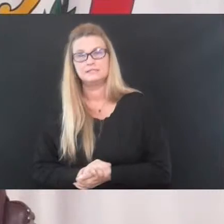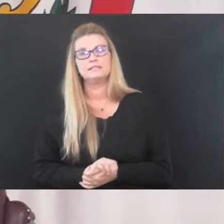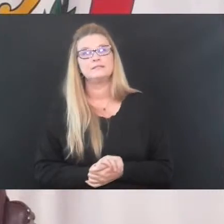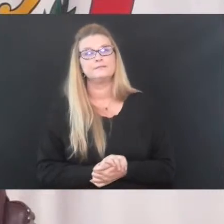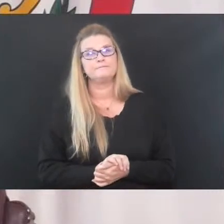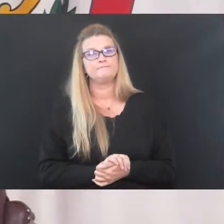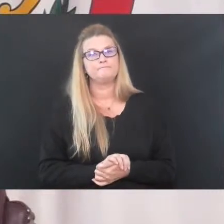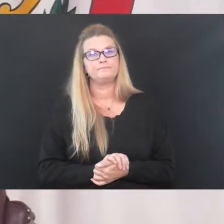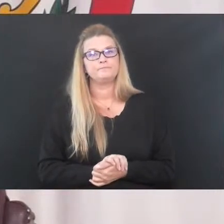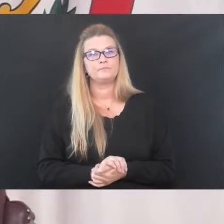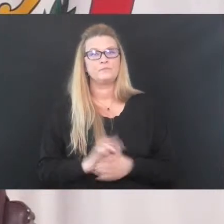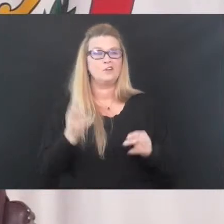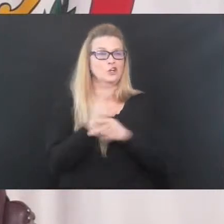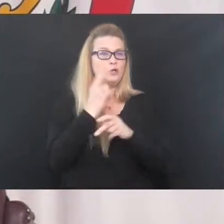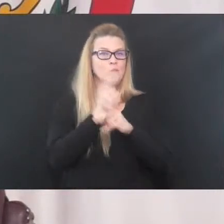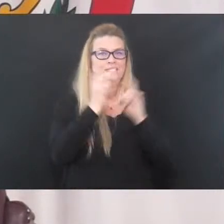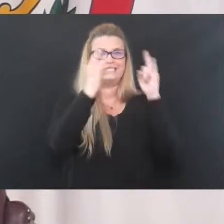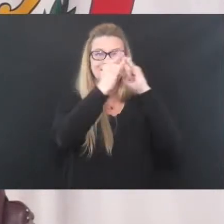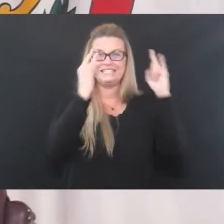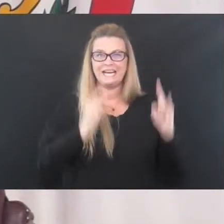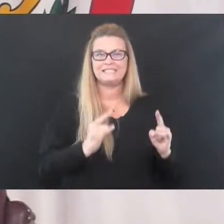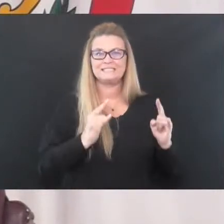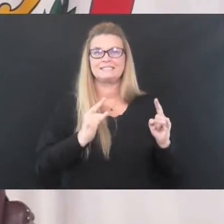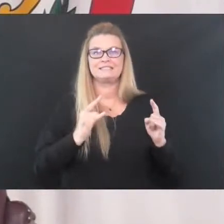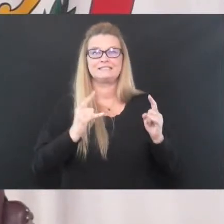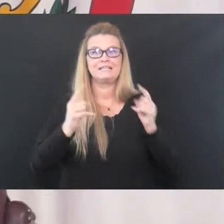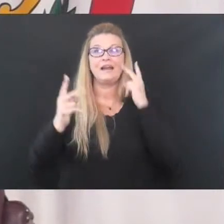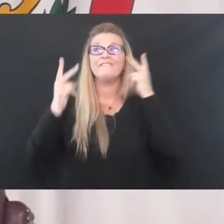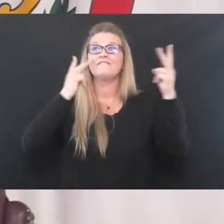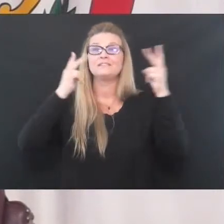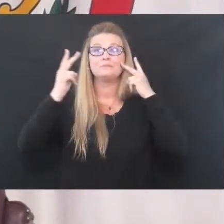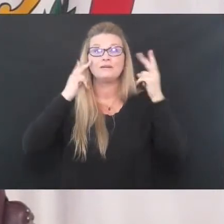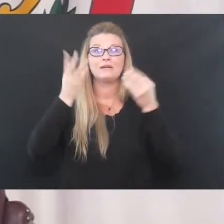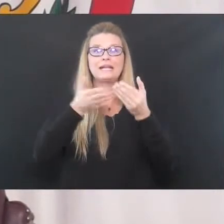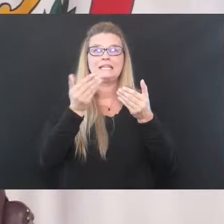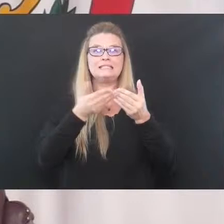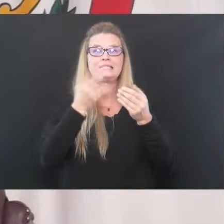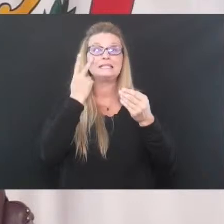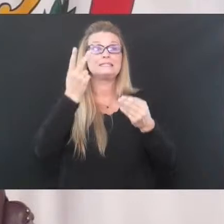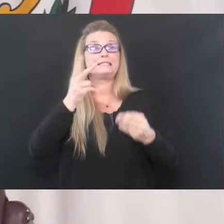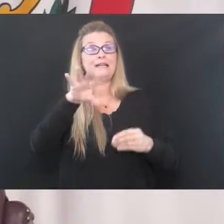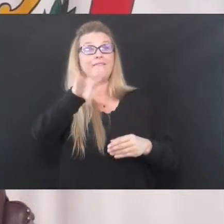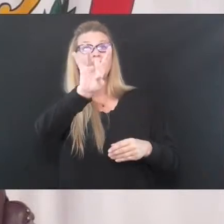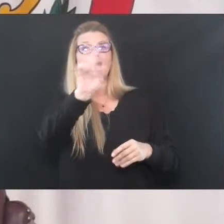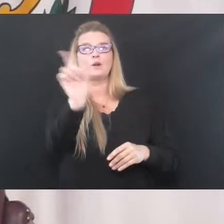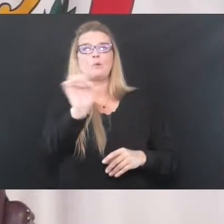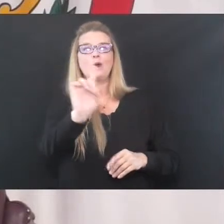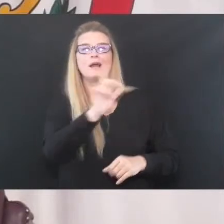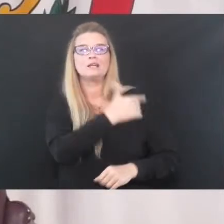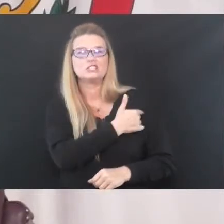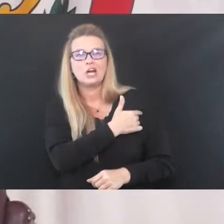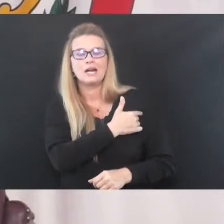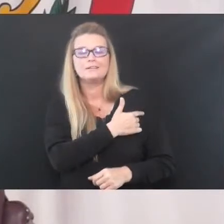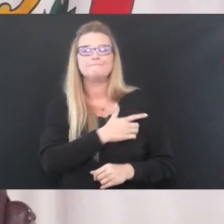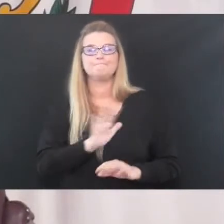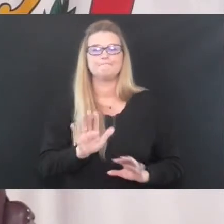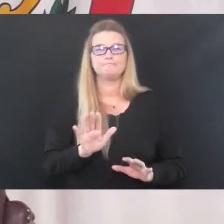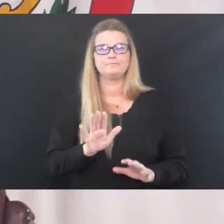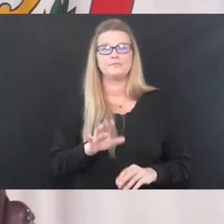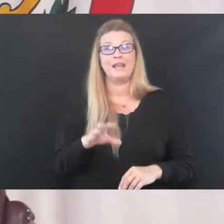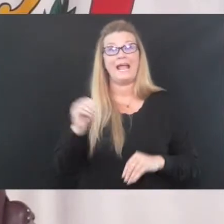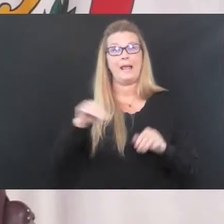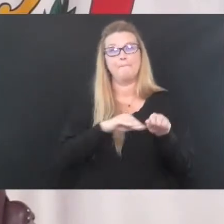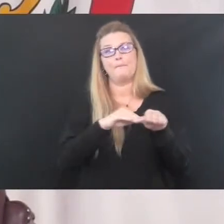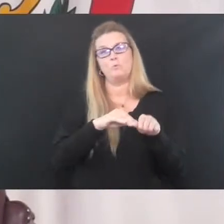so with tents and visibility and fixed, tent sites and mobile